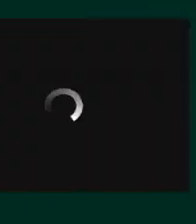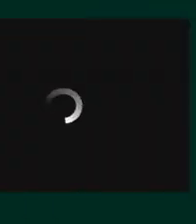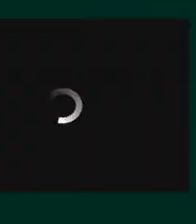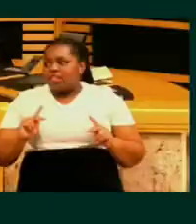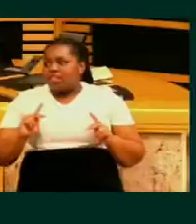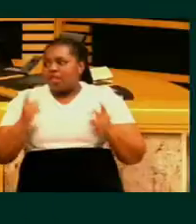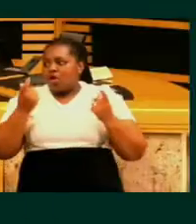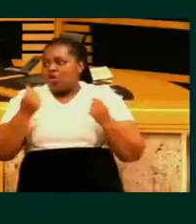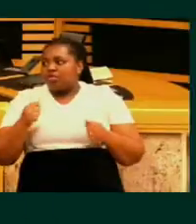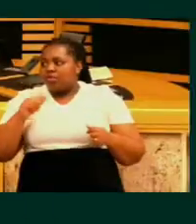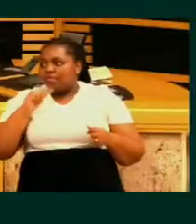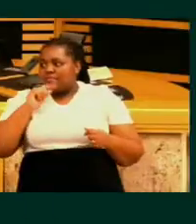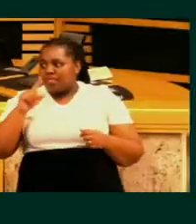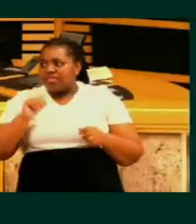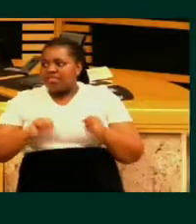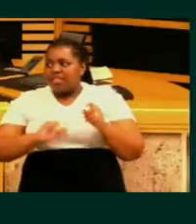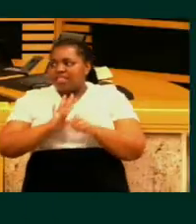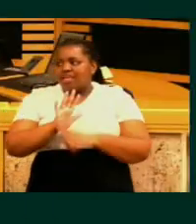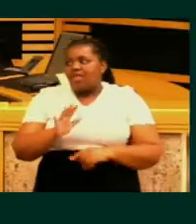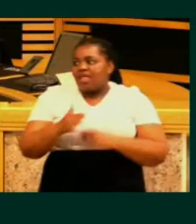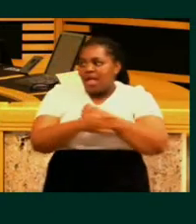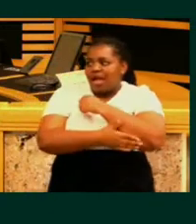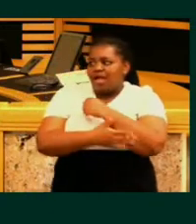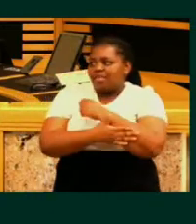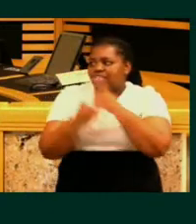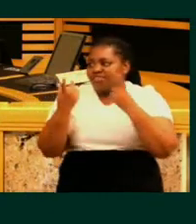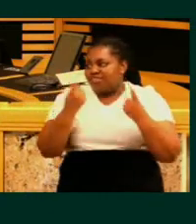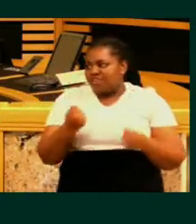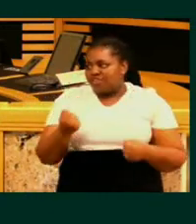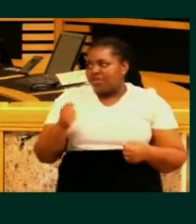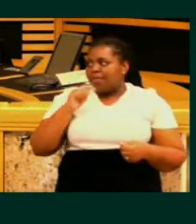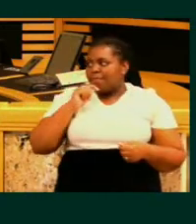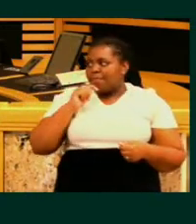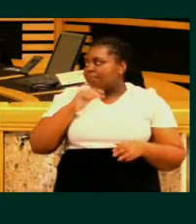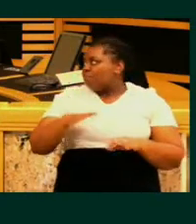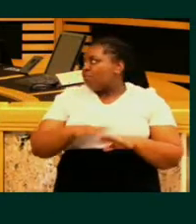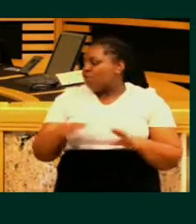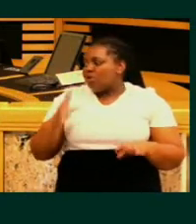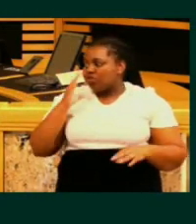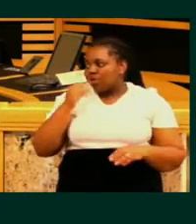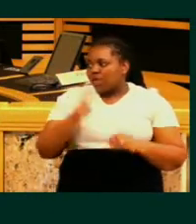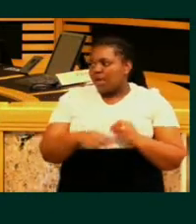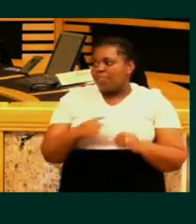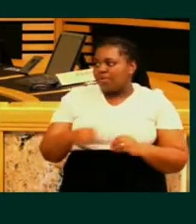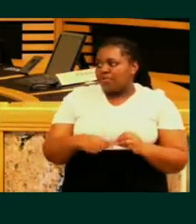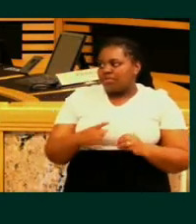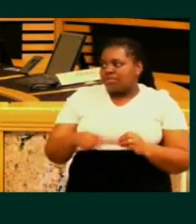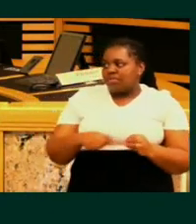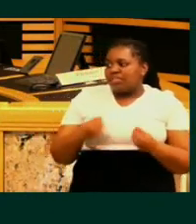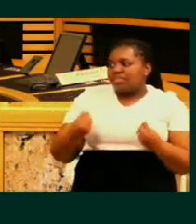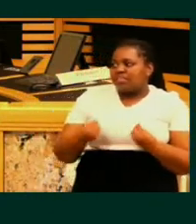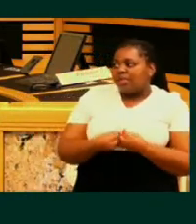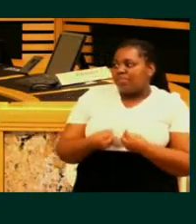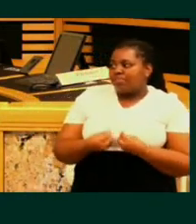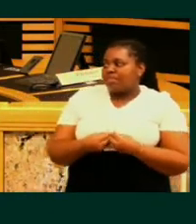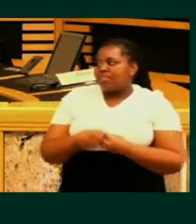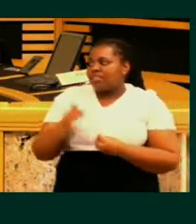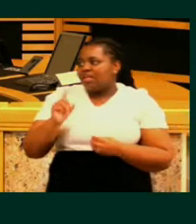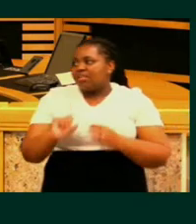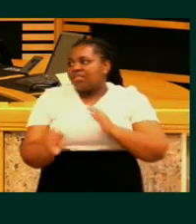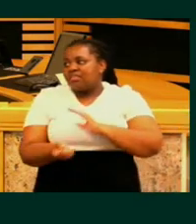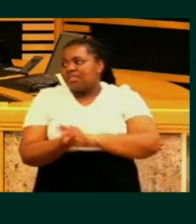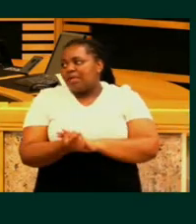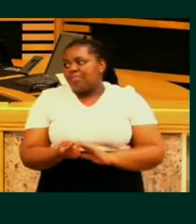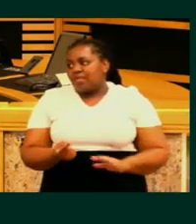at it is affecting the country's finances so it is we are not only talking about on a something which is happening on a